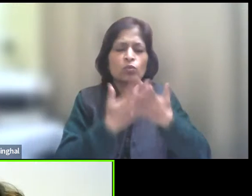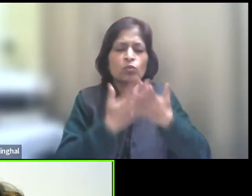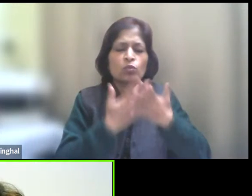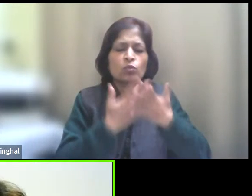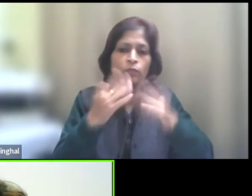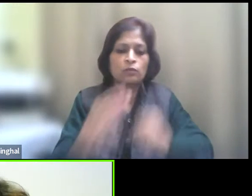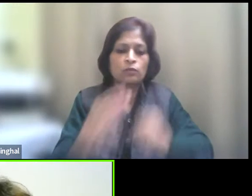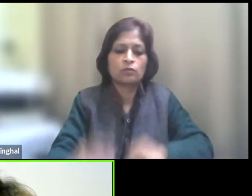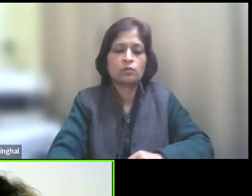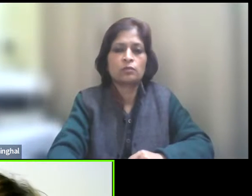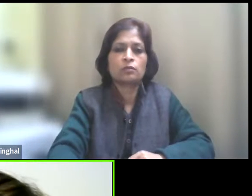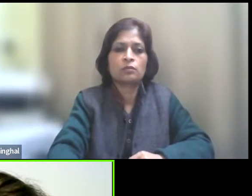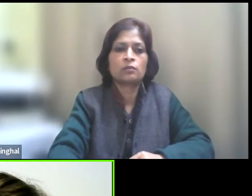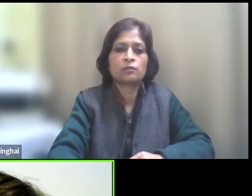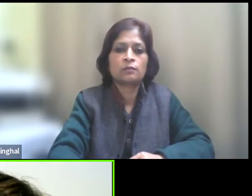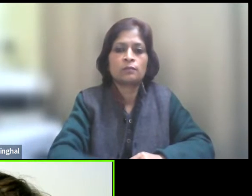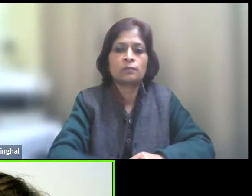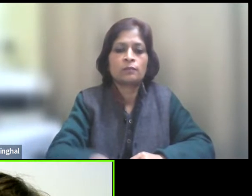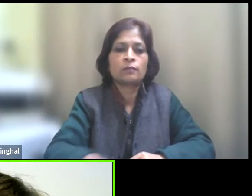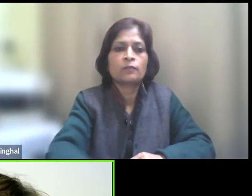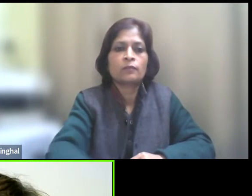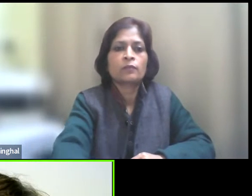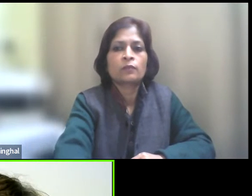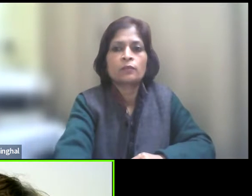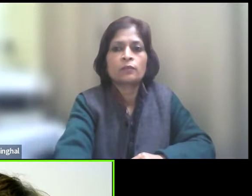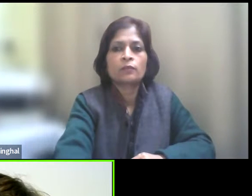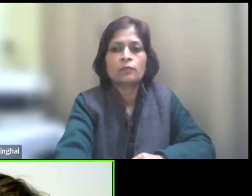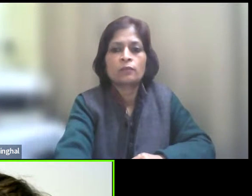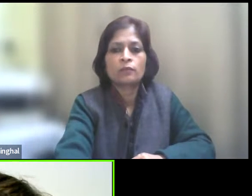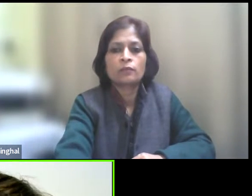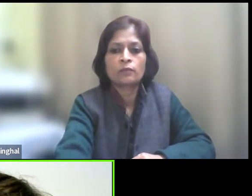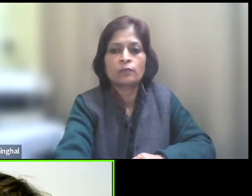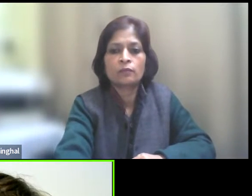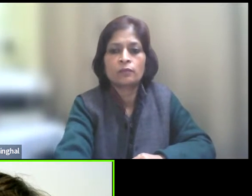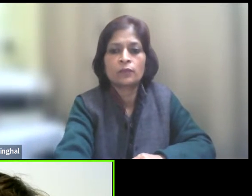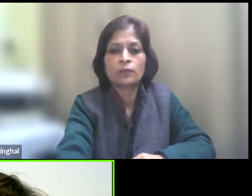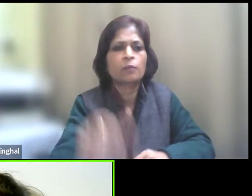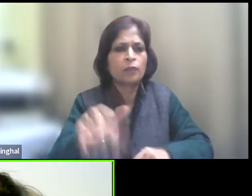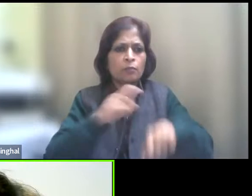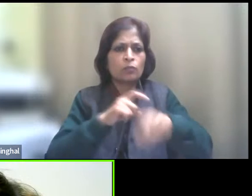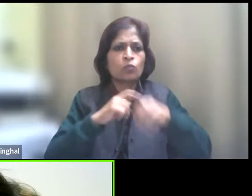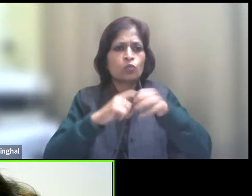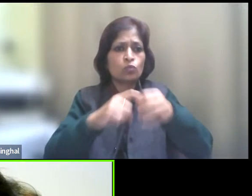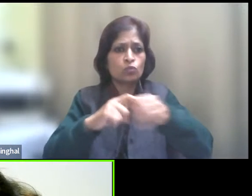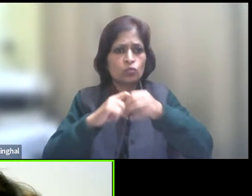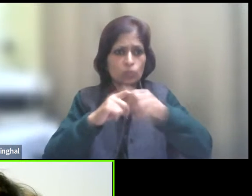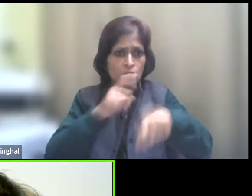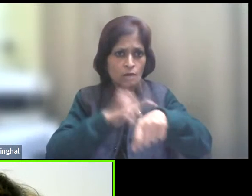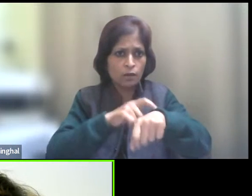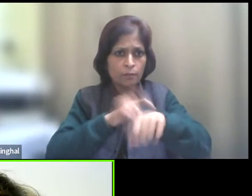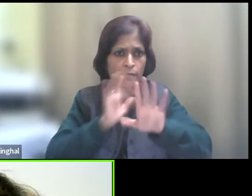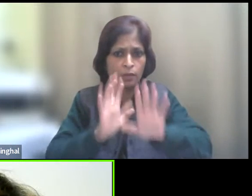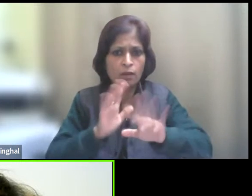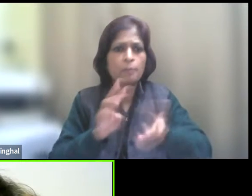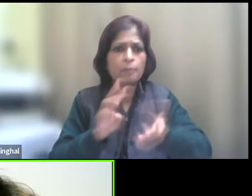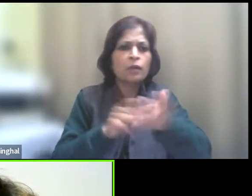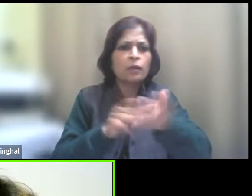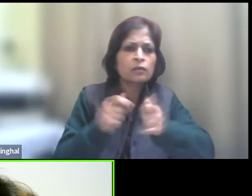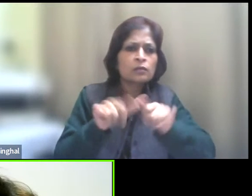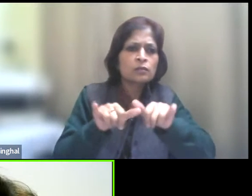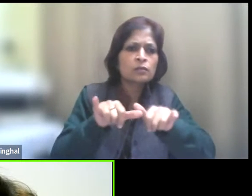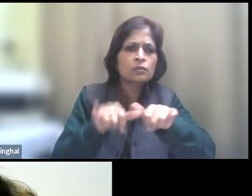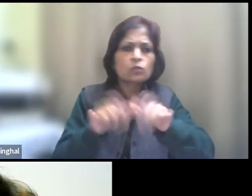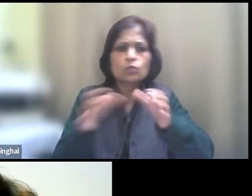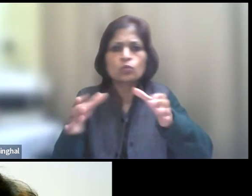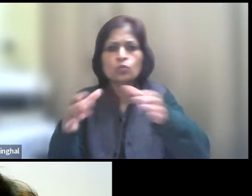presentation. So how much time do we have for questions, please? Organizers, Sujata and others, how much time